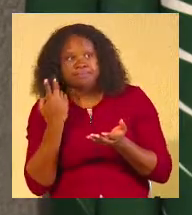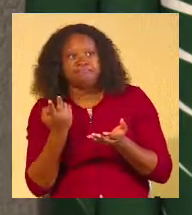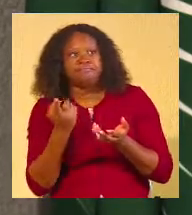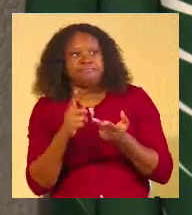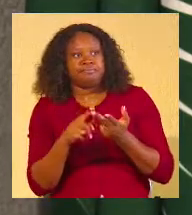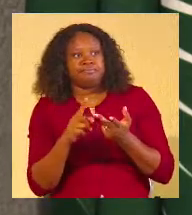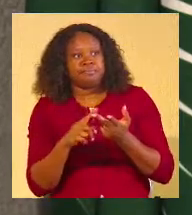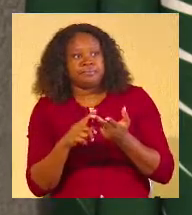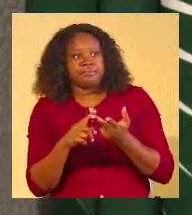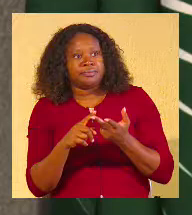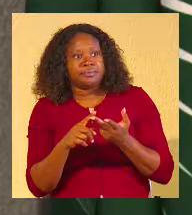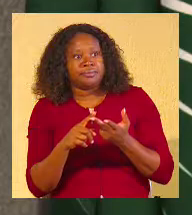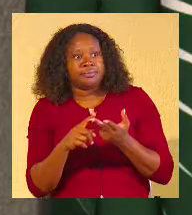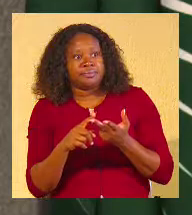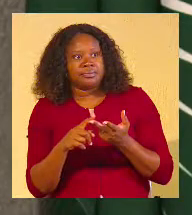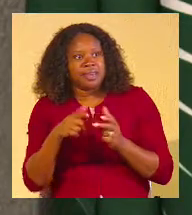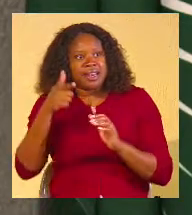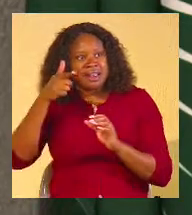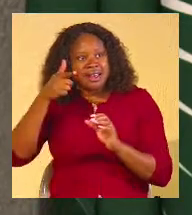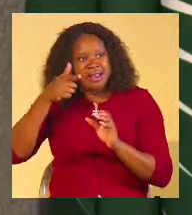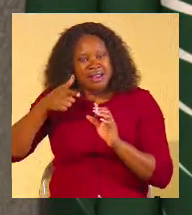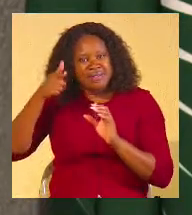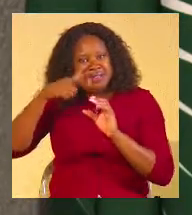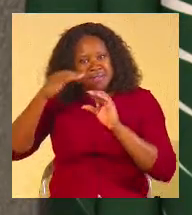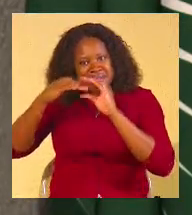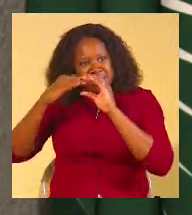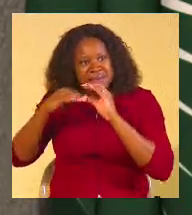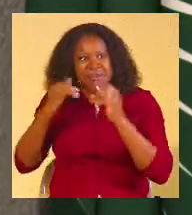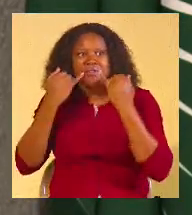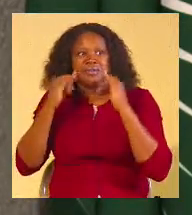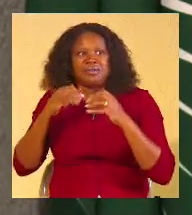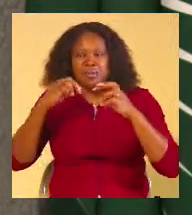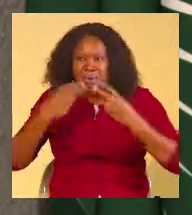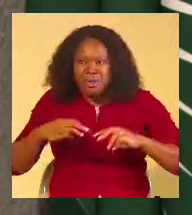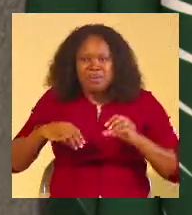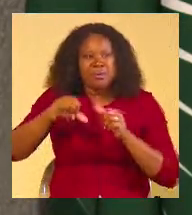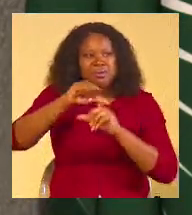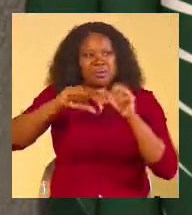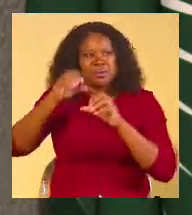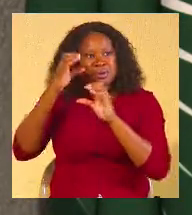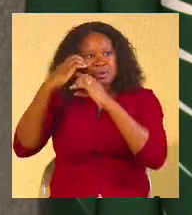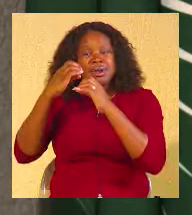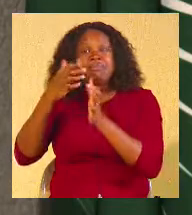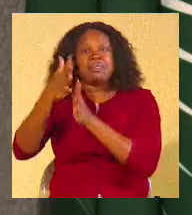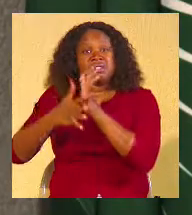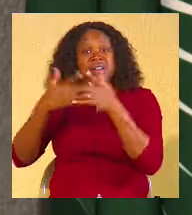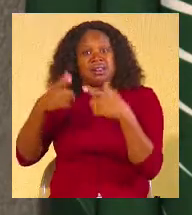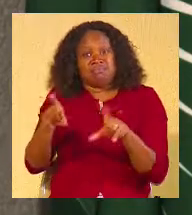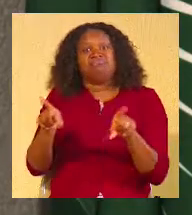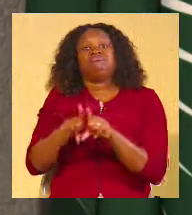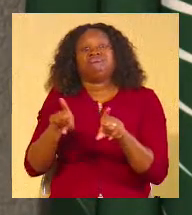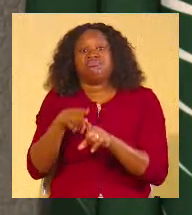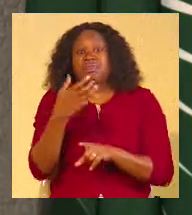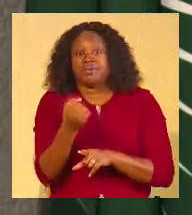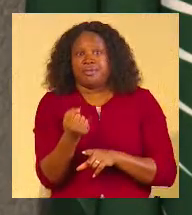And we are also putting out some videos and information on WhatsApp and social media by sign language as well.